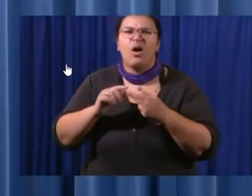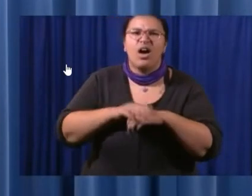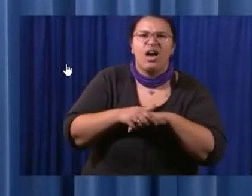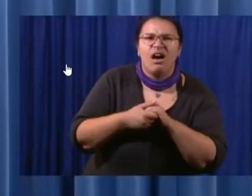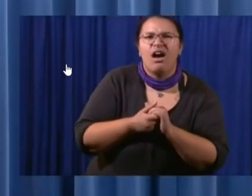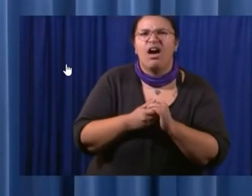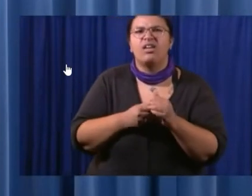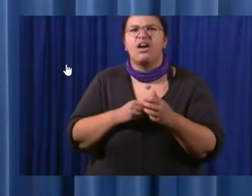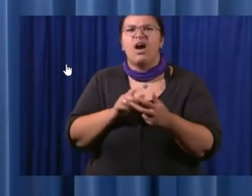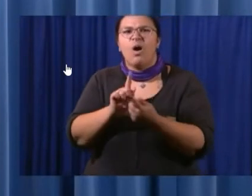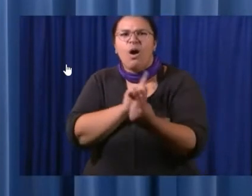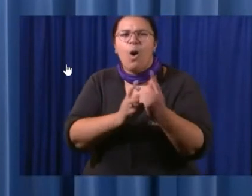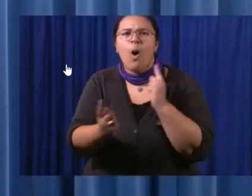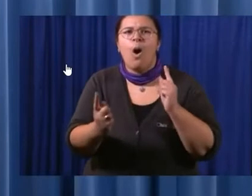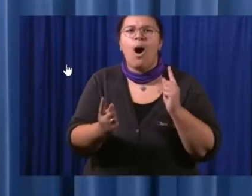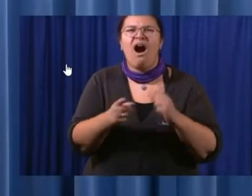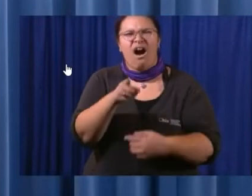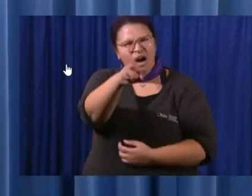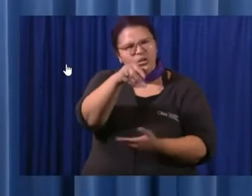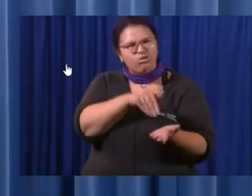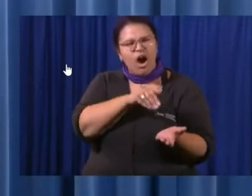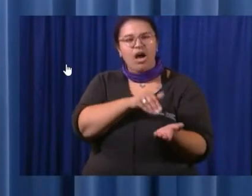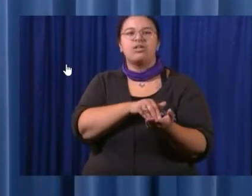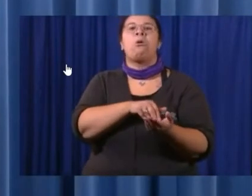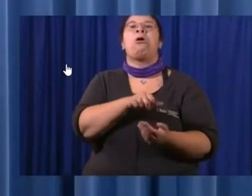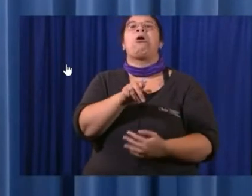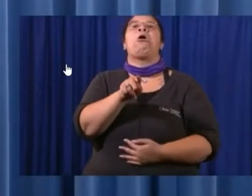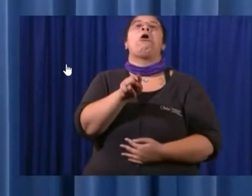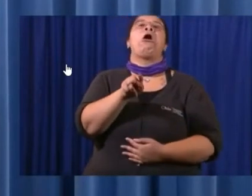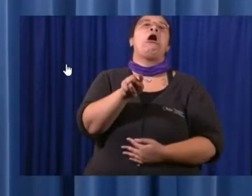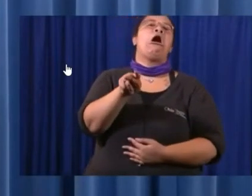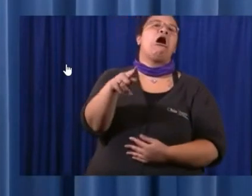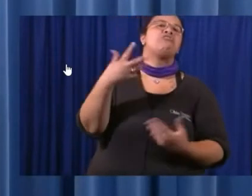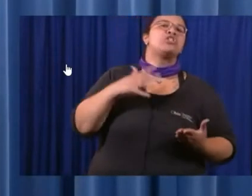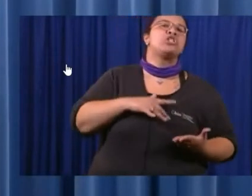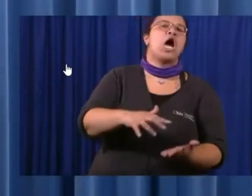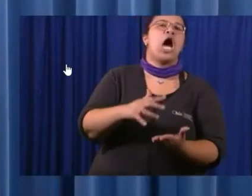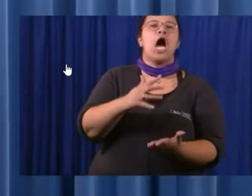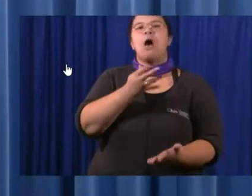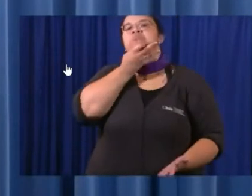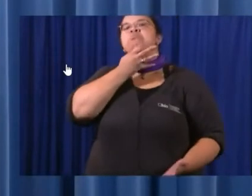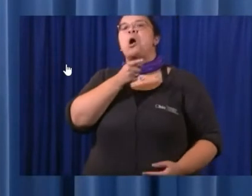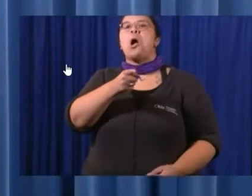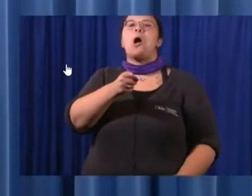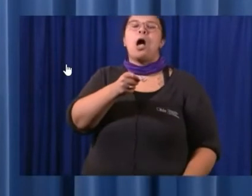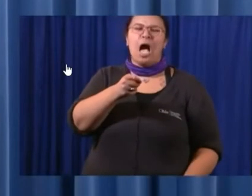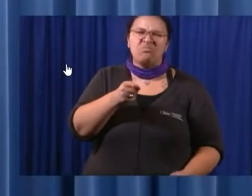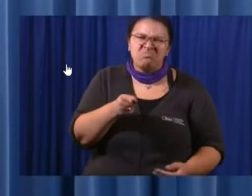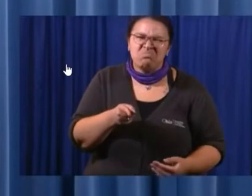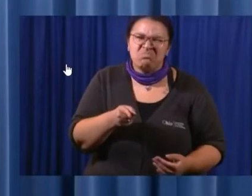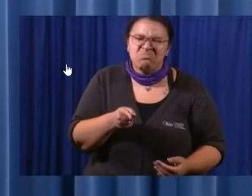and tell the people of the state of Ohio the importance of doing those things. So we're looking at other